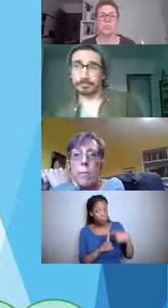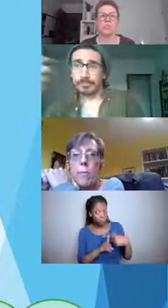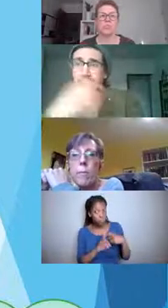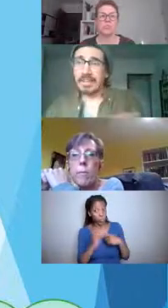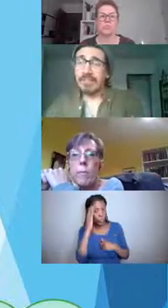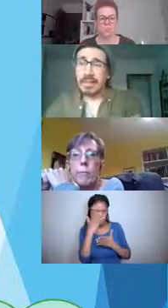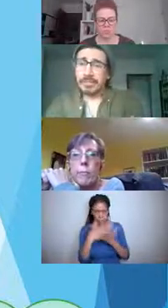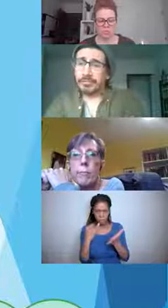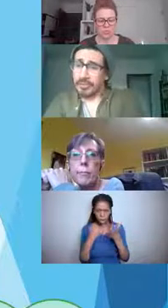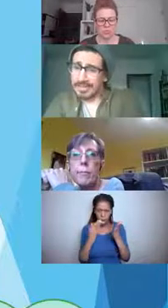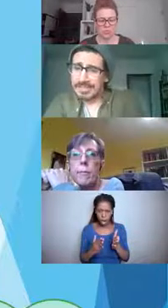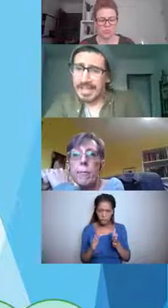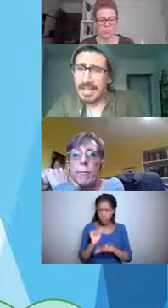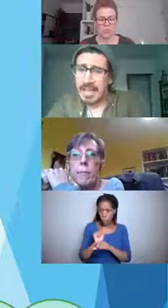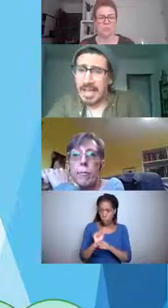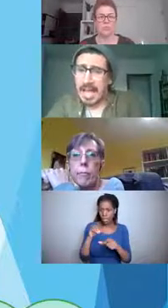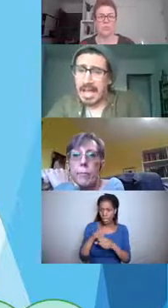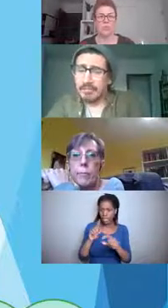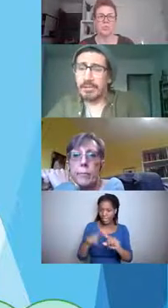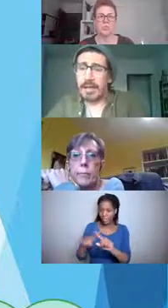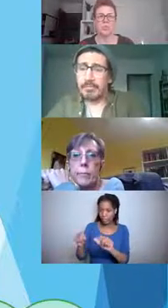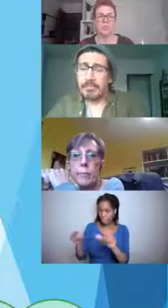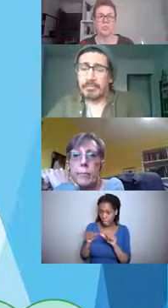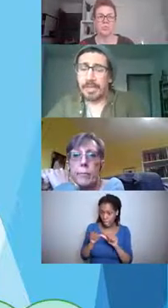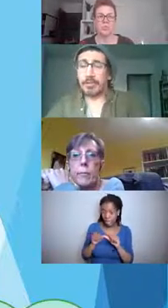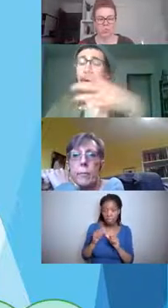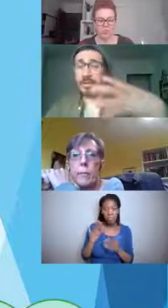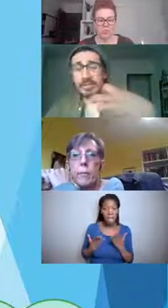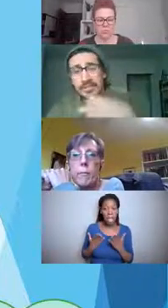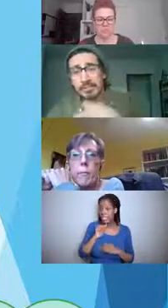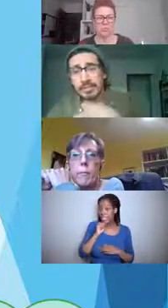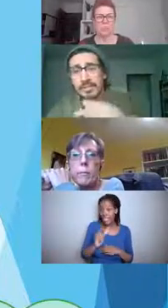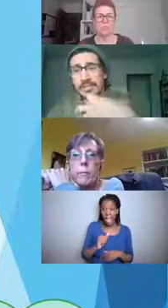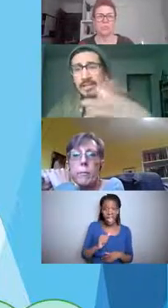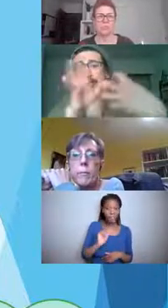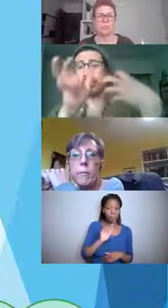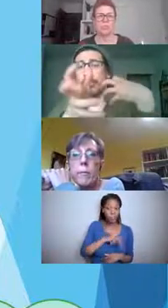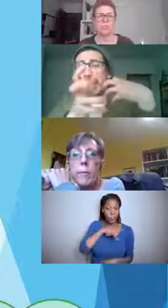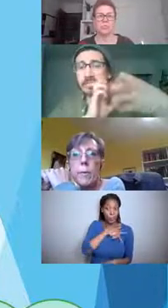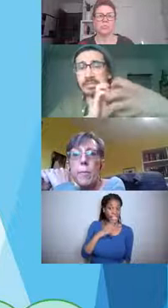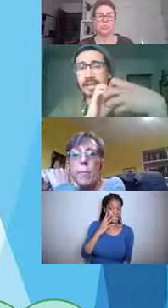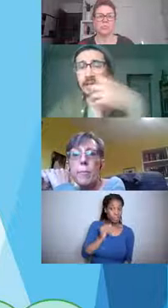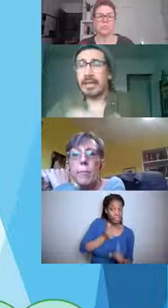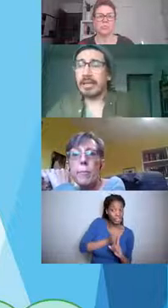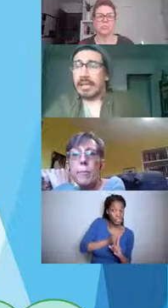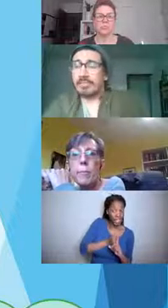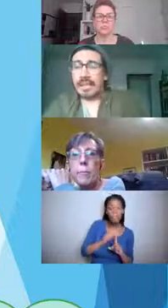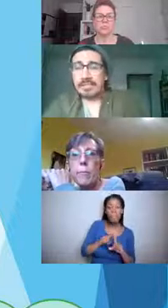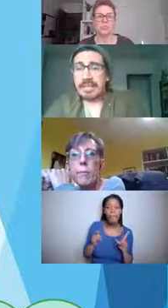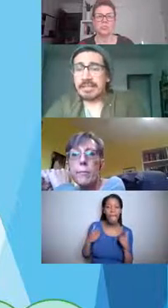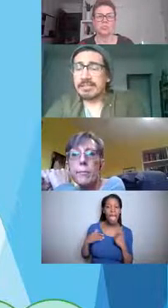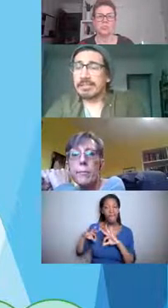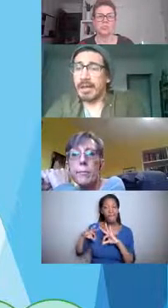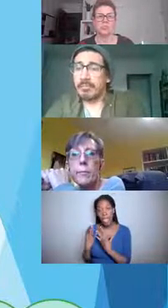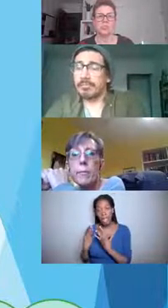family or friends that have um that are part of these communities and so i would say if